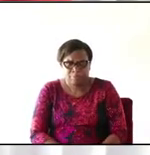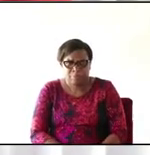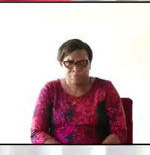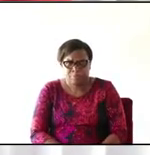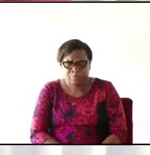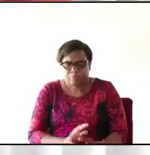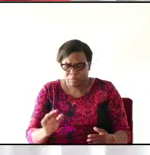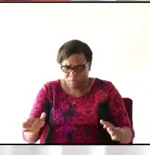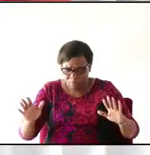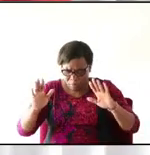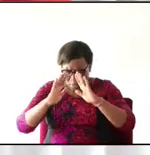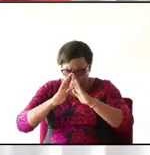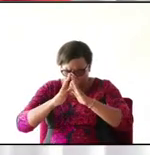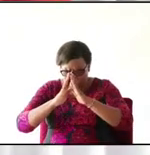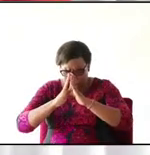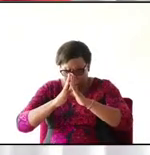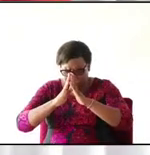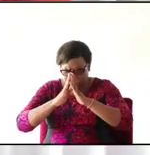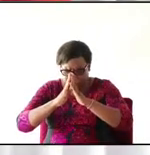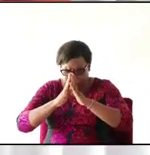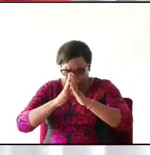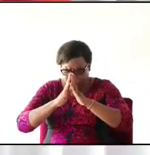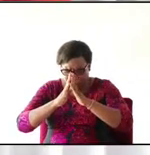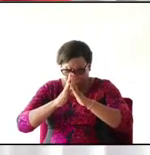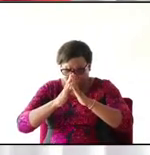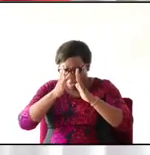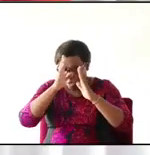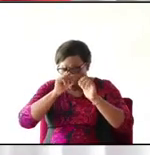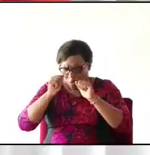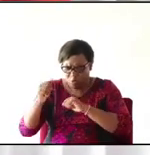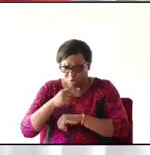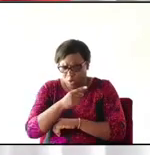pray with you this morning, and God will strengthen you.